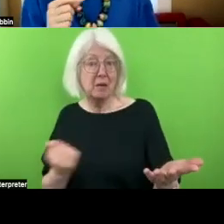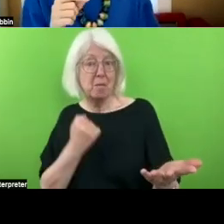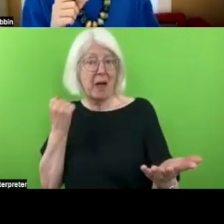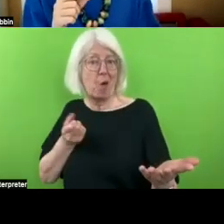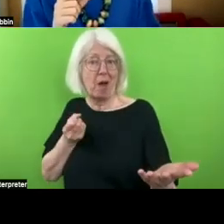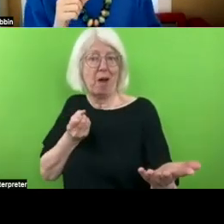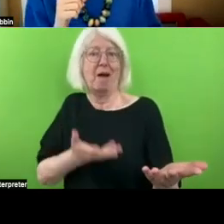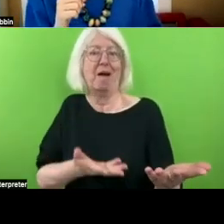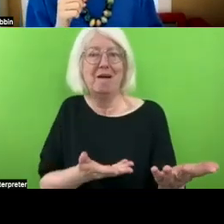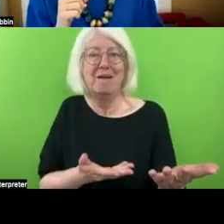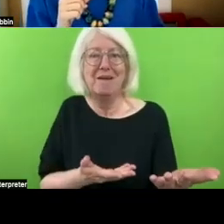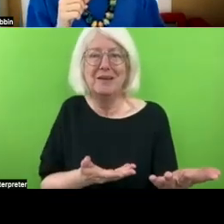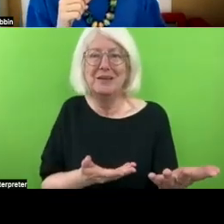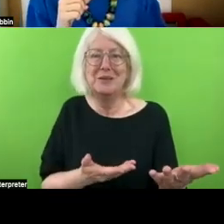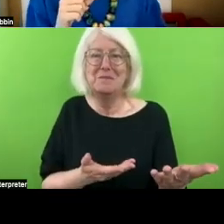how